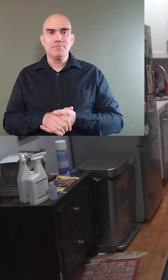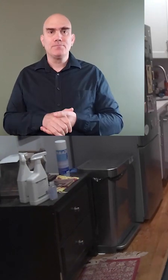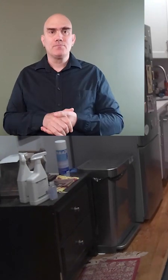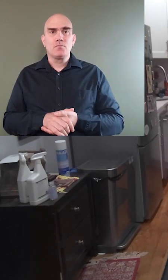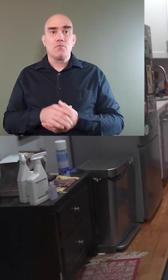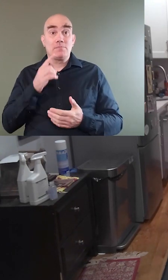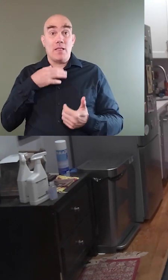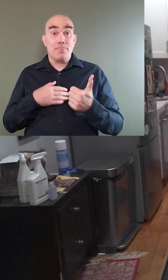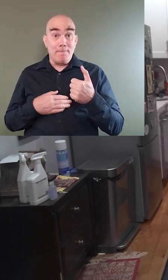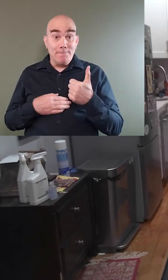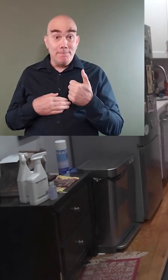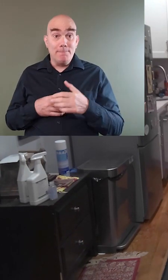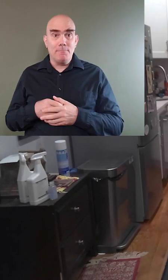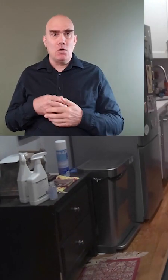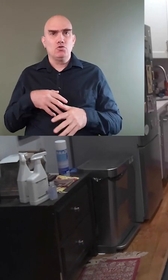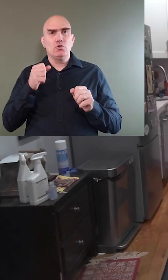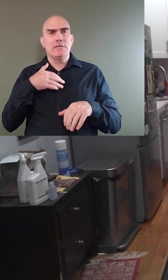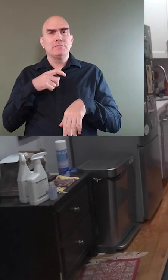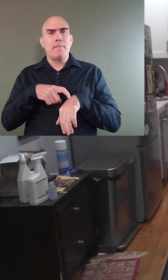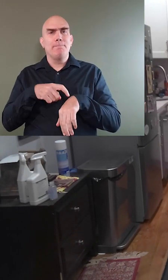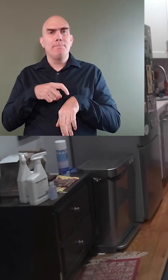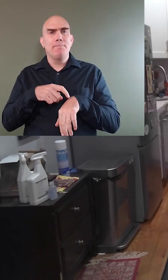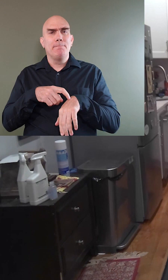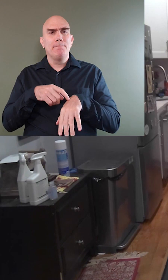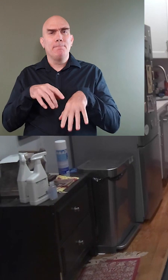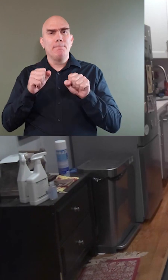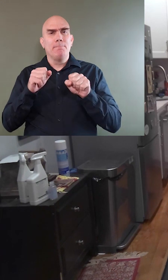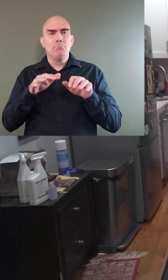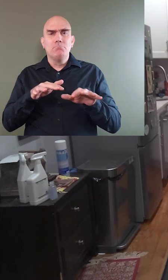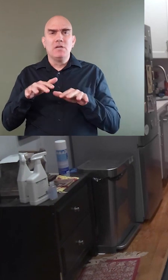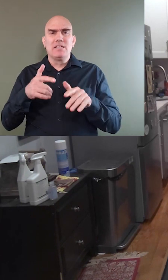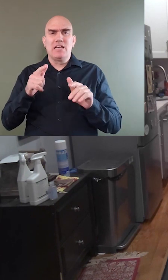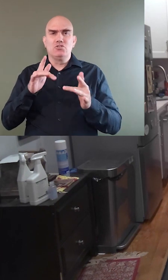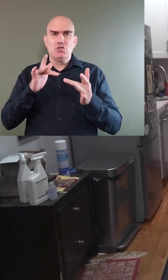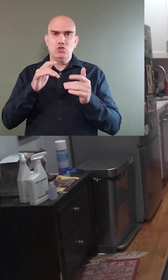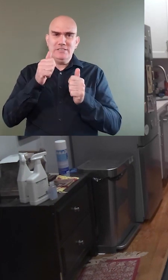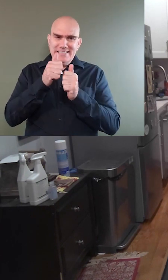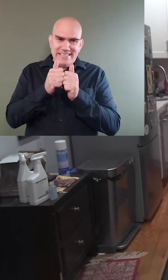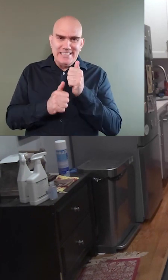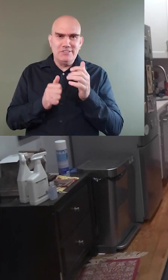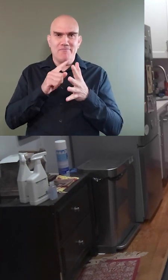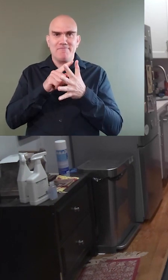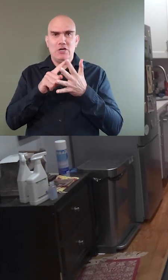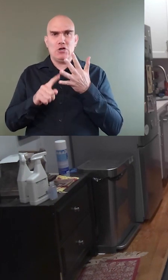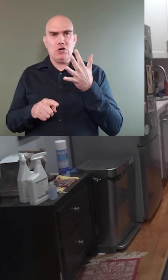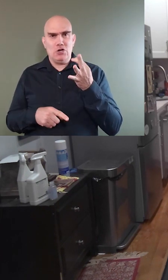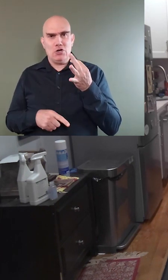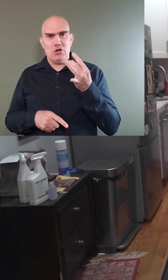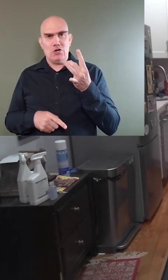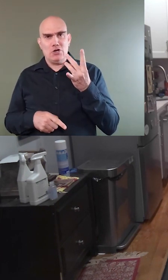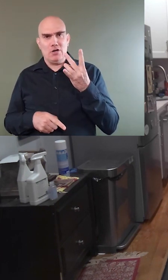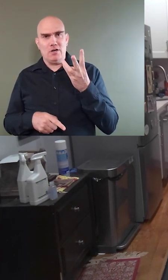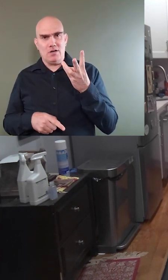thumb, I took my time and I let it touch each